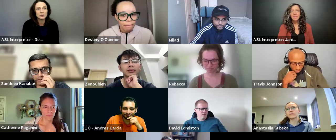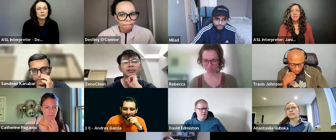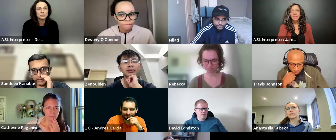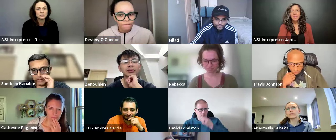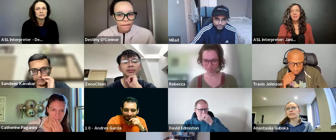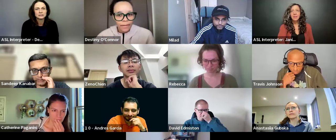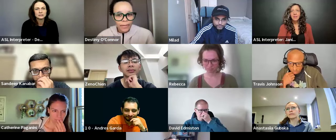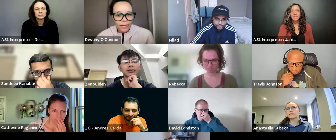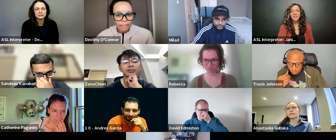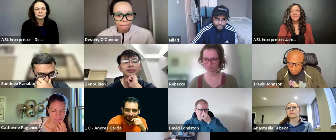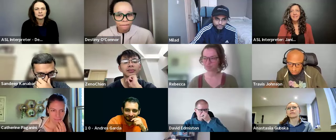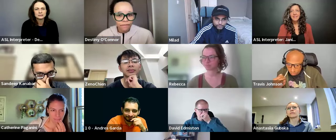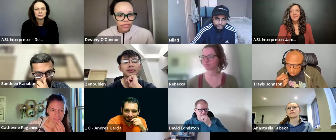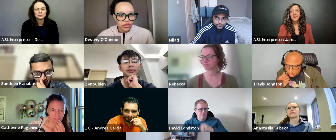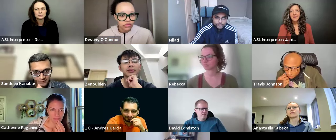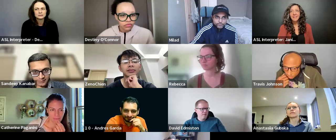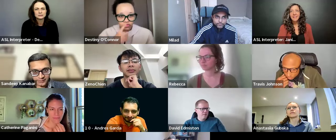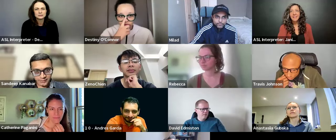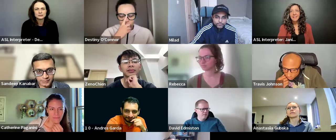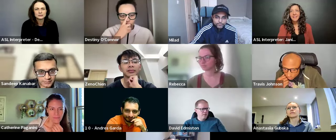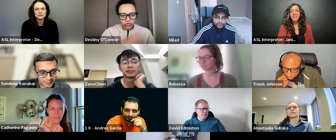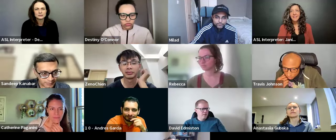You want to take it over?